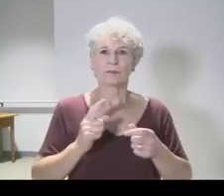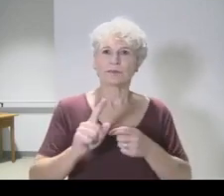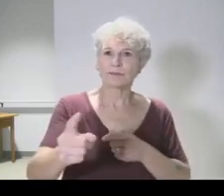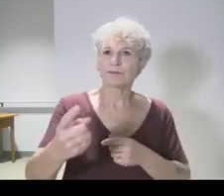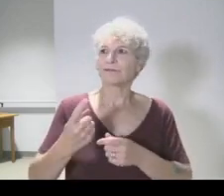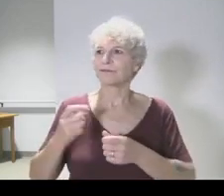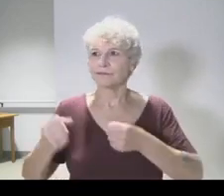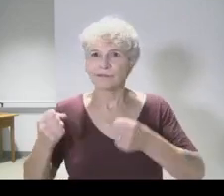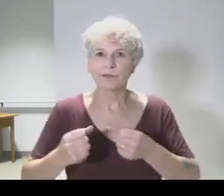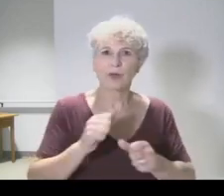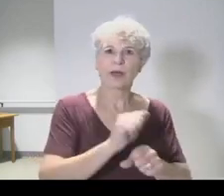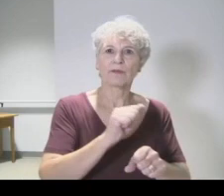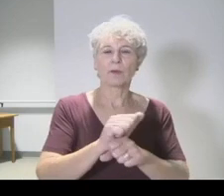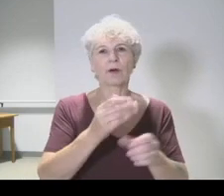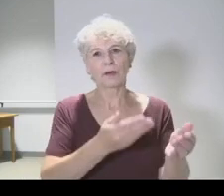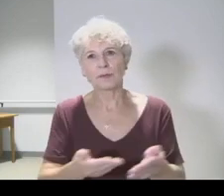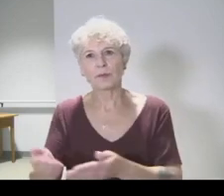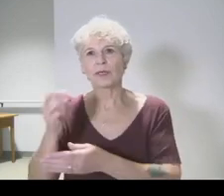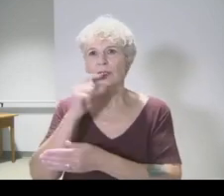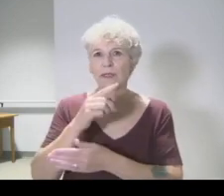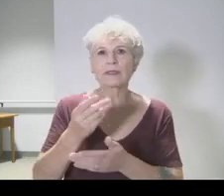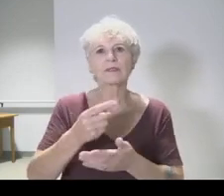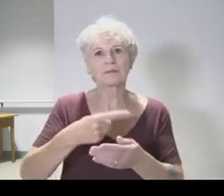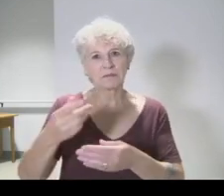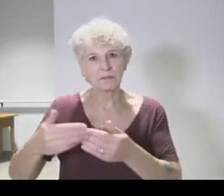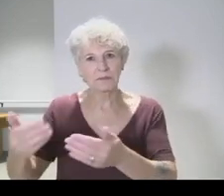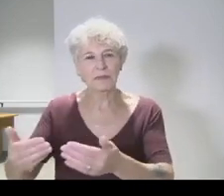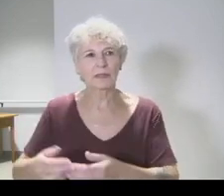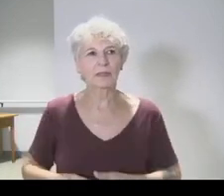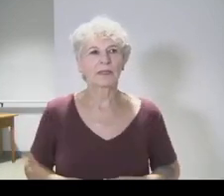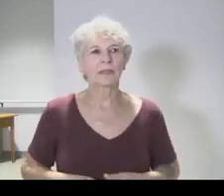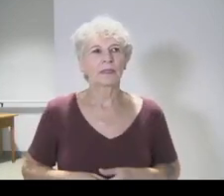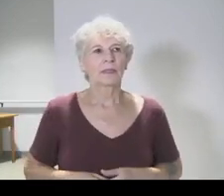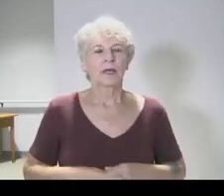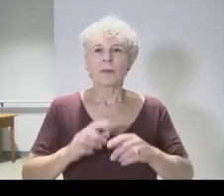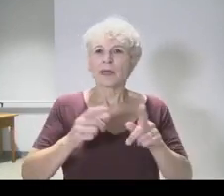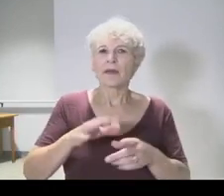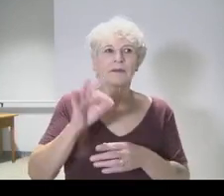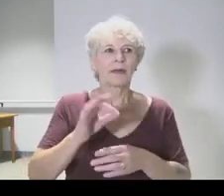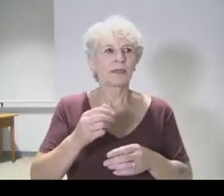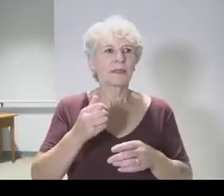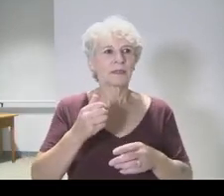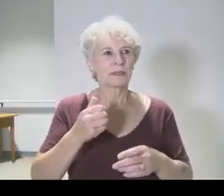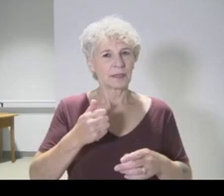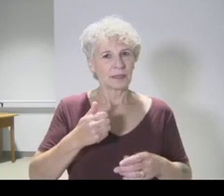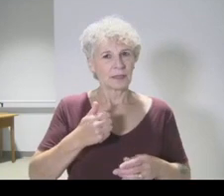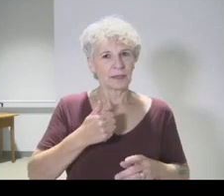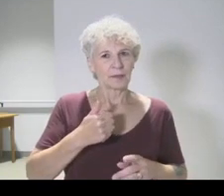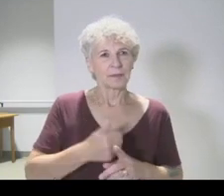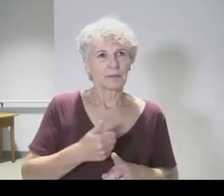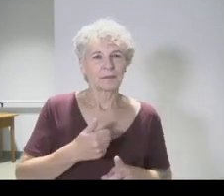to go to work, and to bring kids to various appointments and whatnot. But I found myself living in the